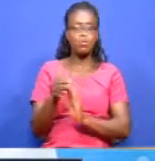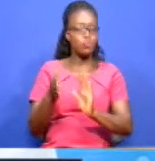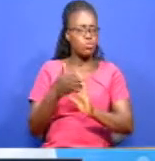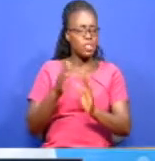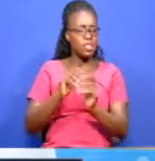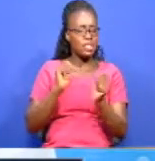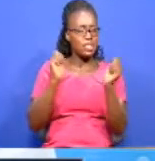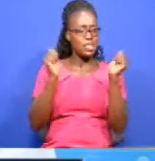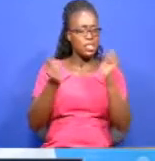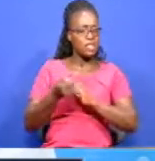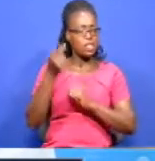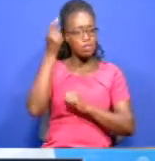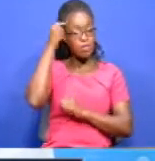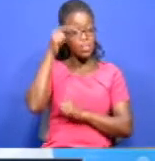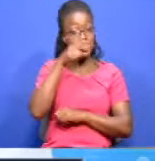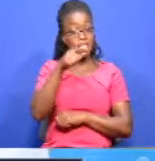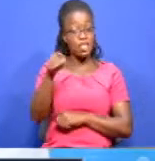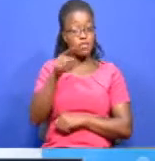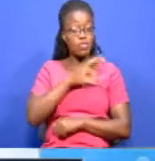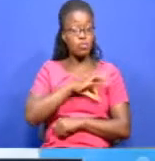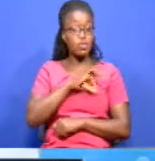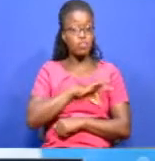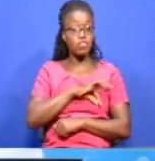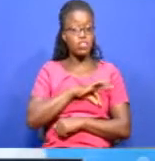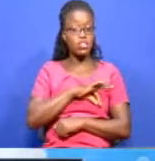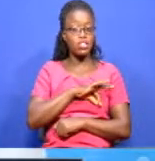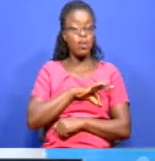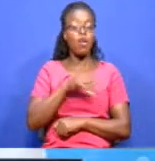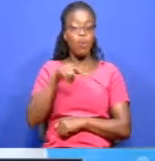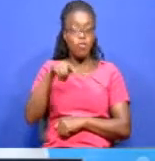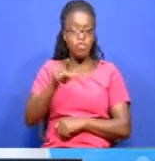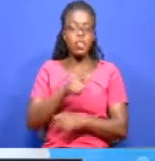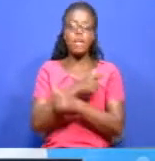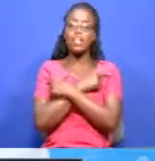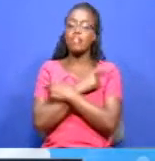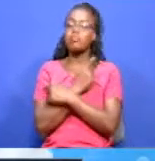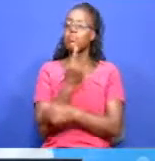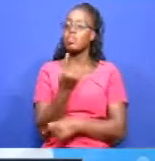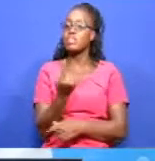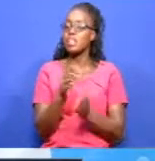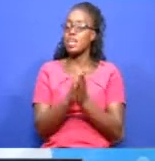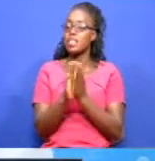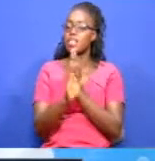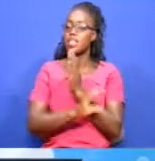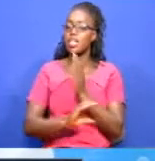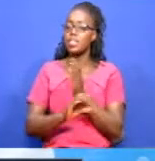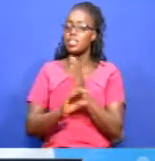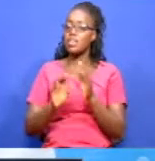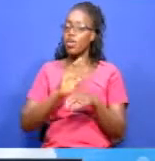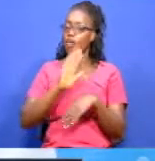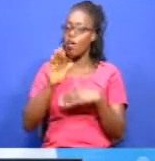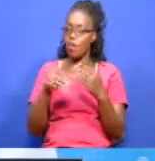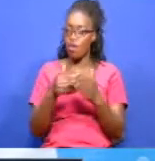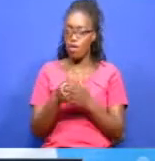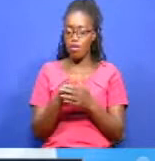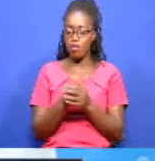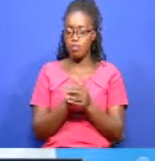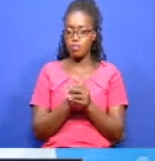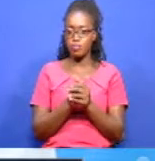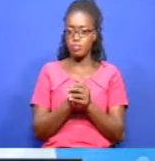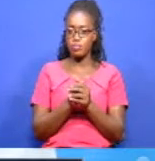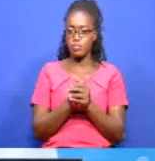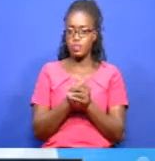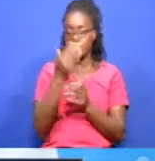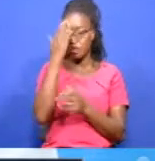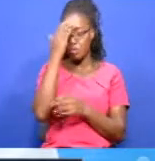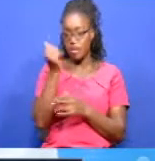their minds for the benefit of their loved ones and the country at large, because a